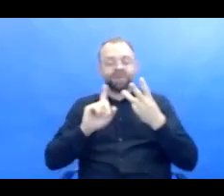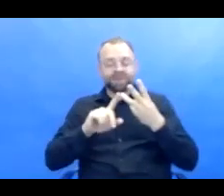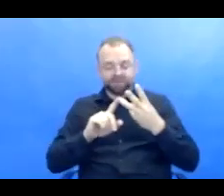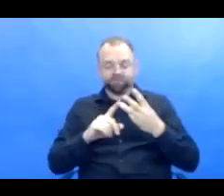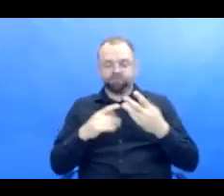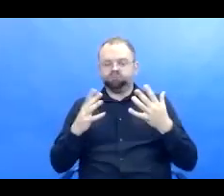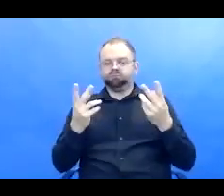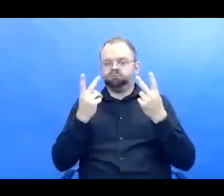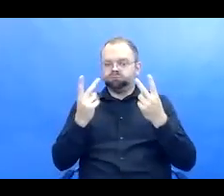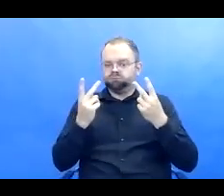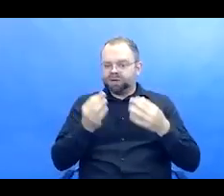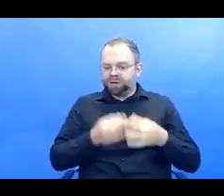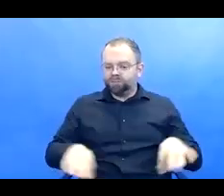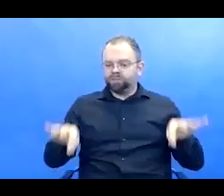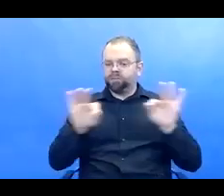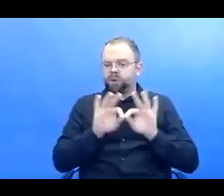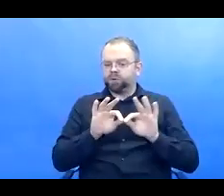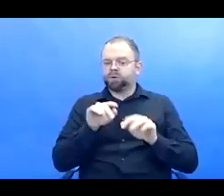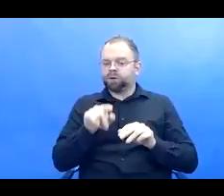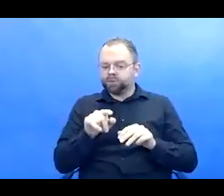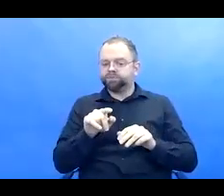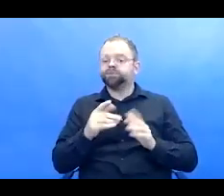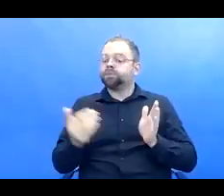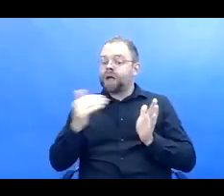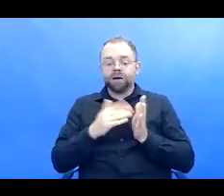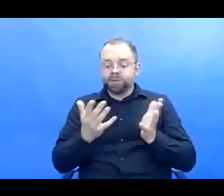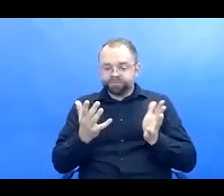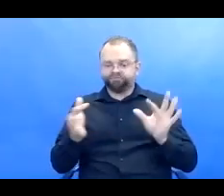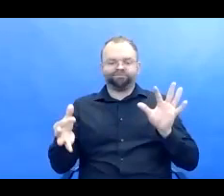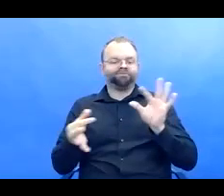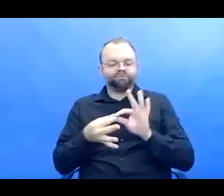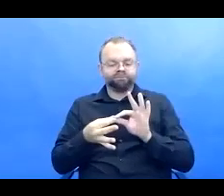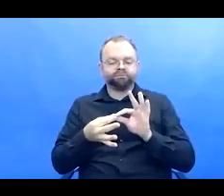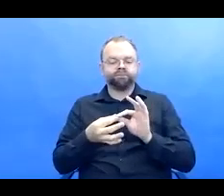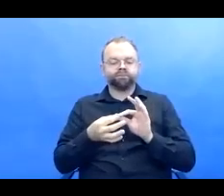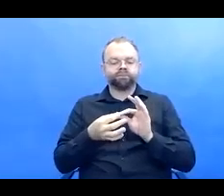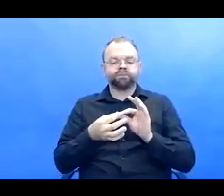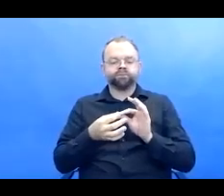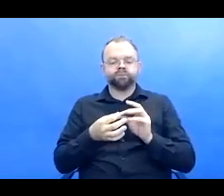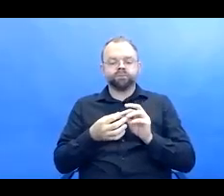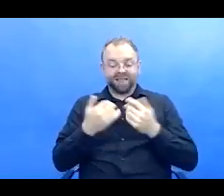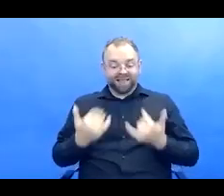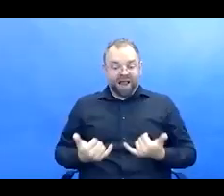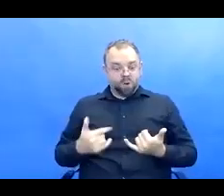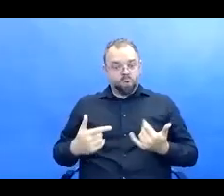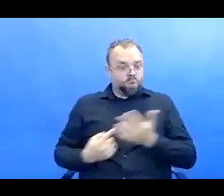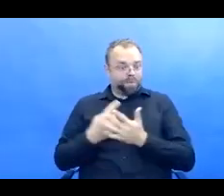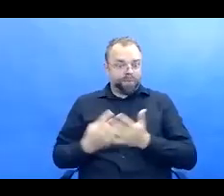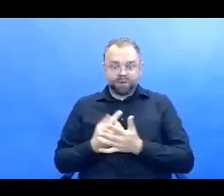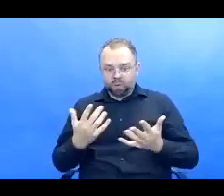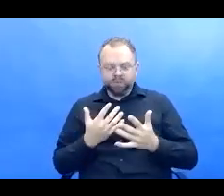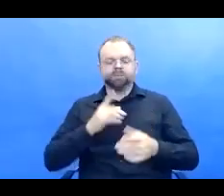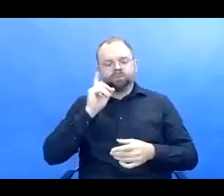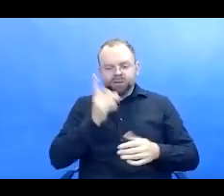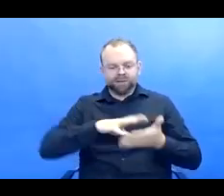supporting different initiatives from entities to generate data from countries in terms of what is happening right